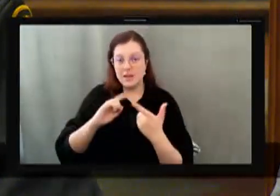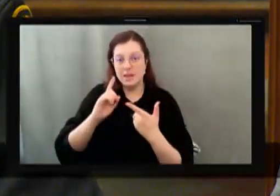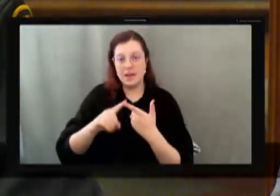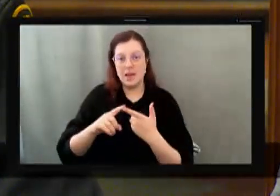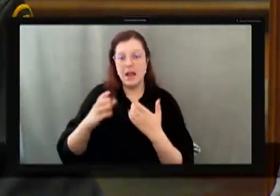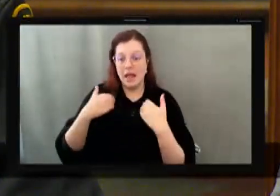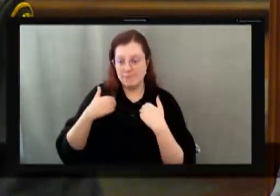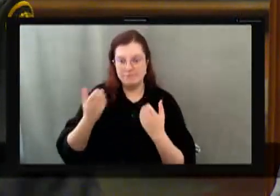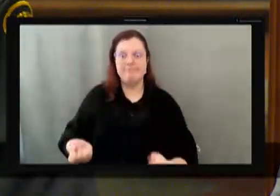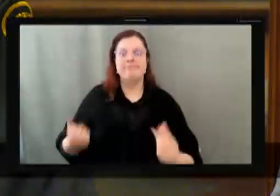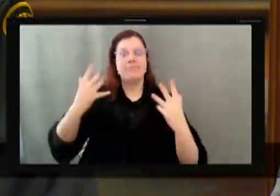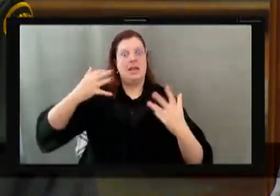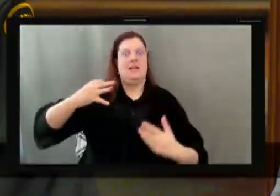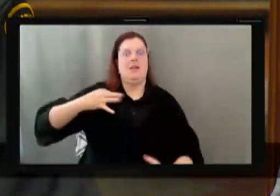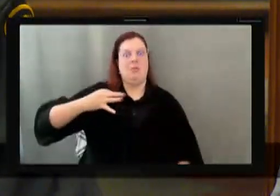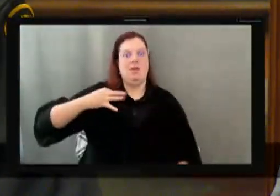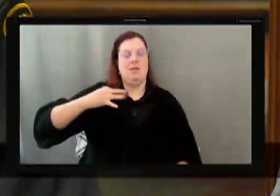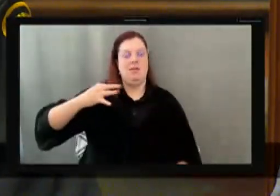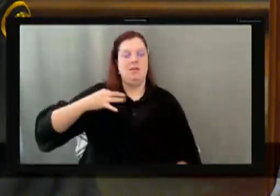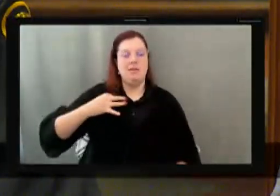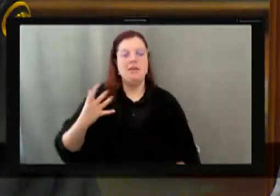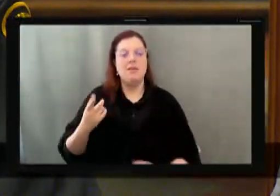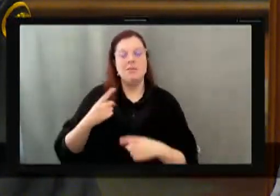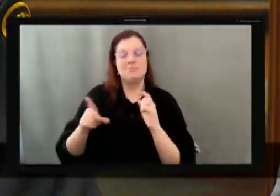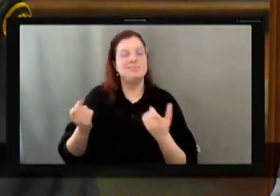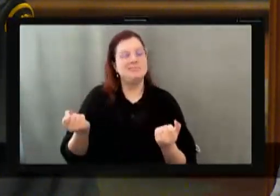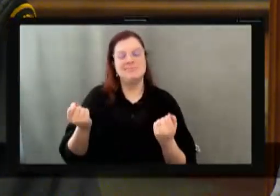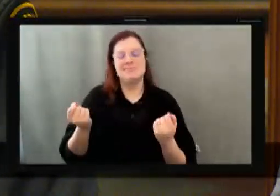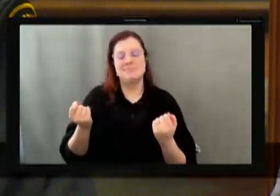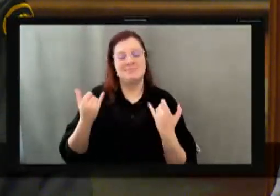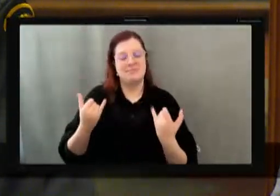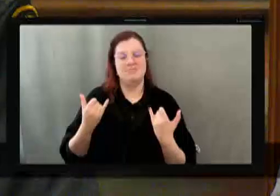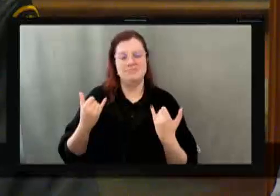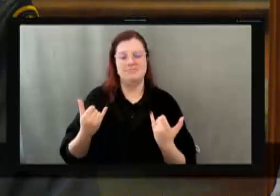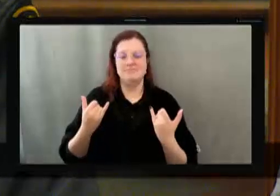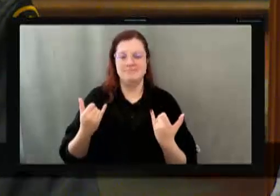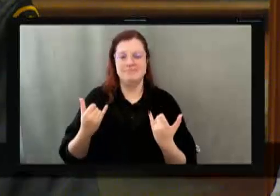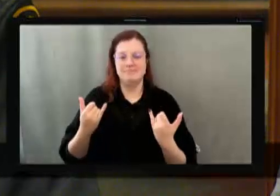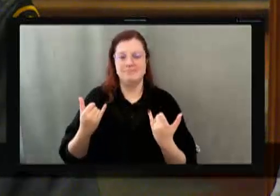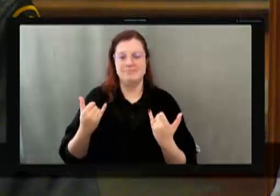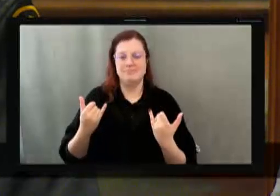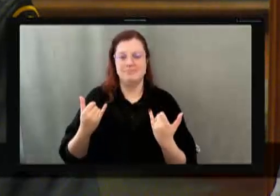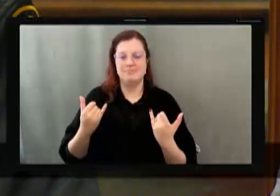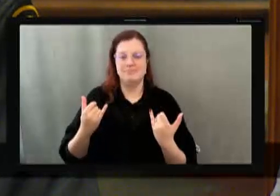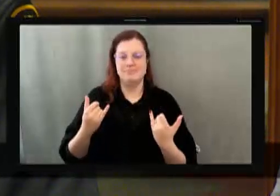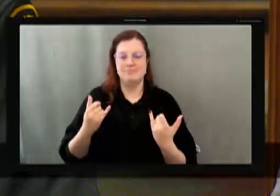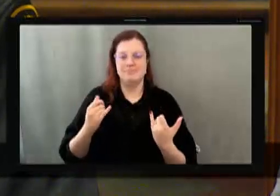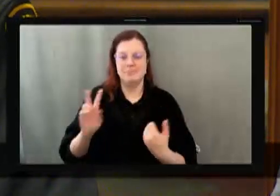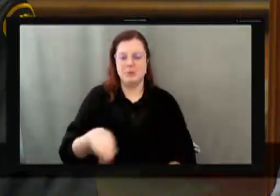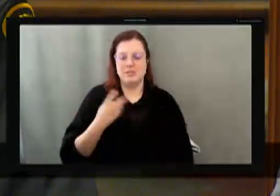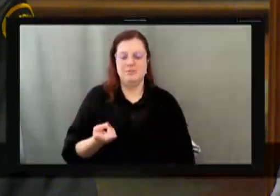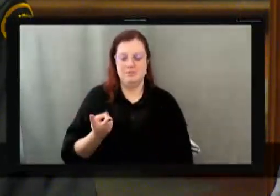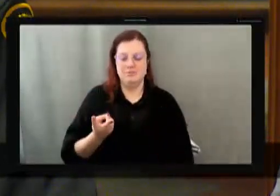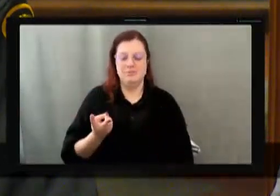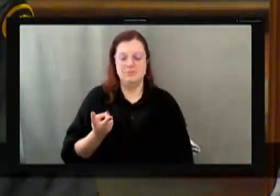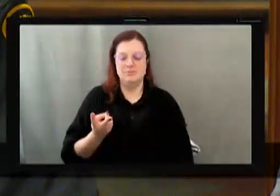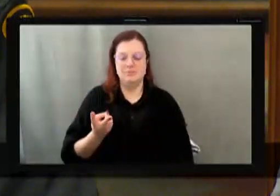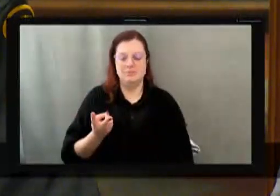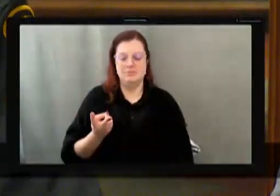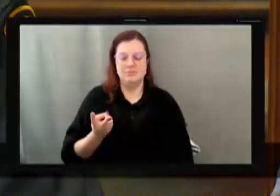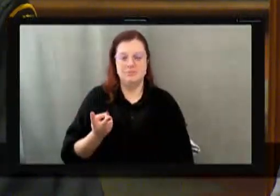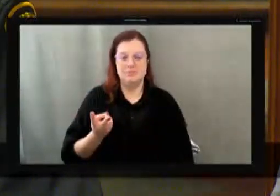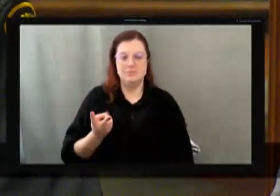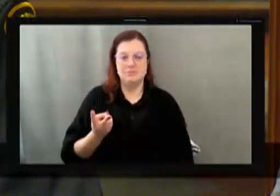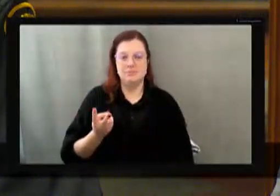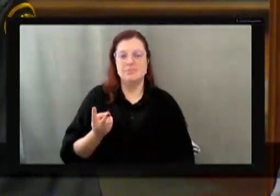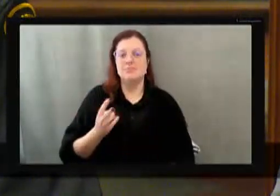pool. Now it is a little bit flipped on its head there. So every department is looking